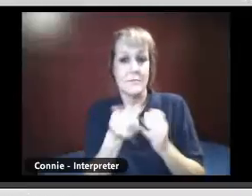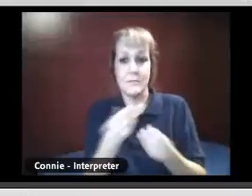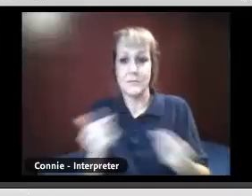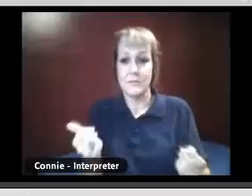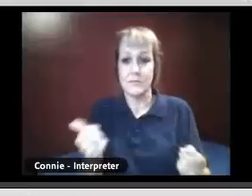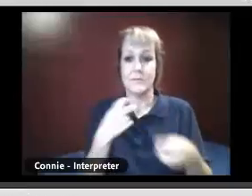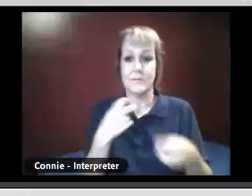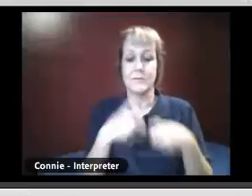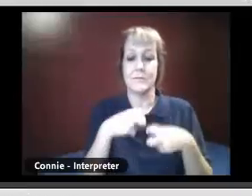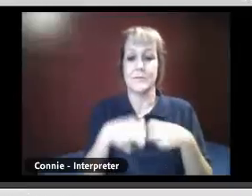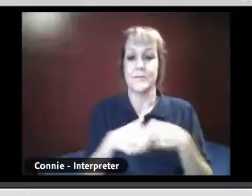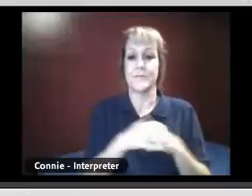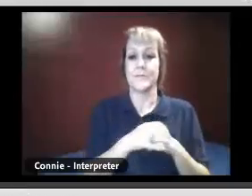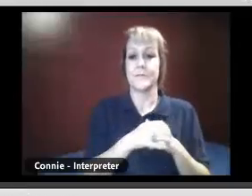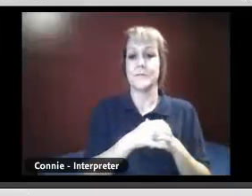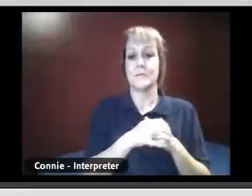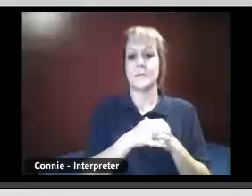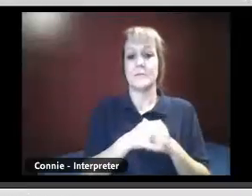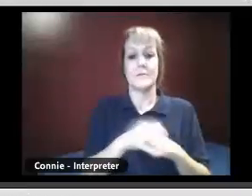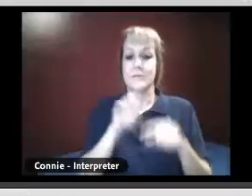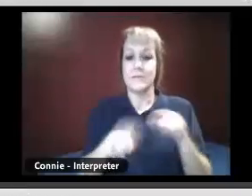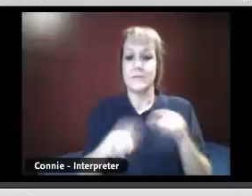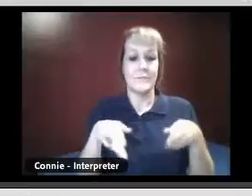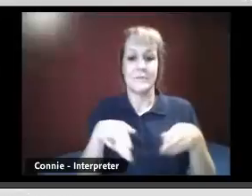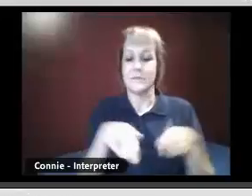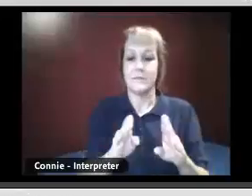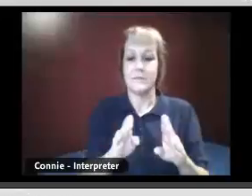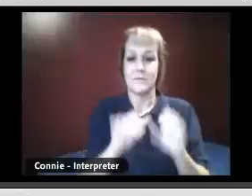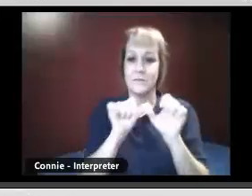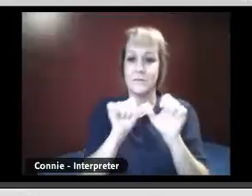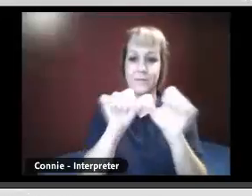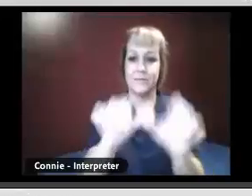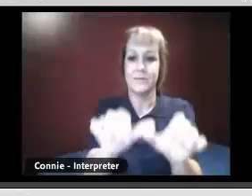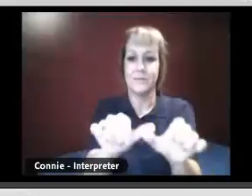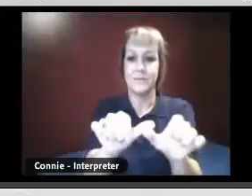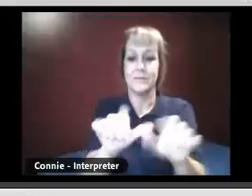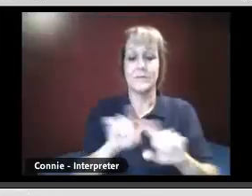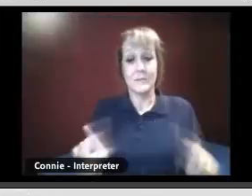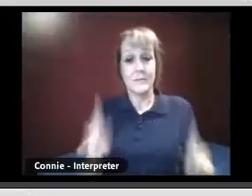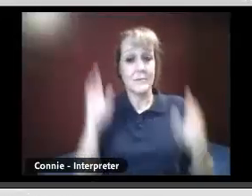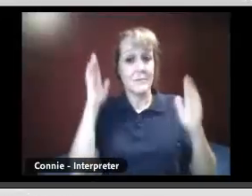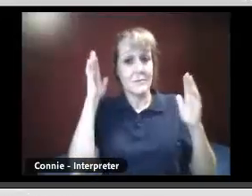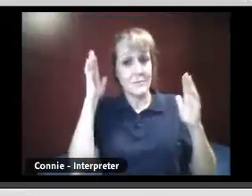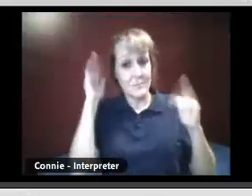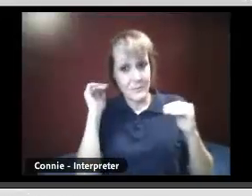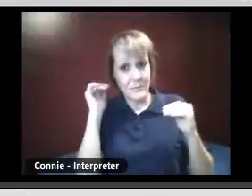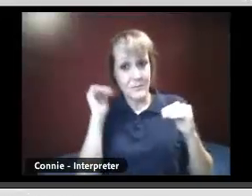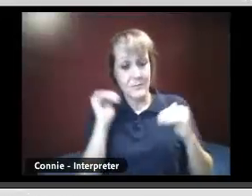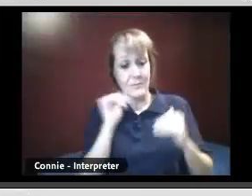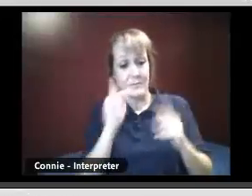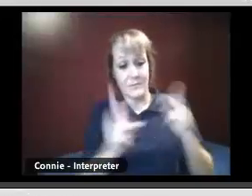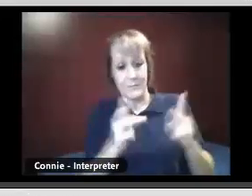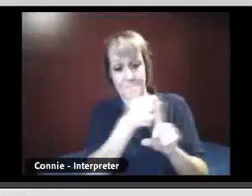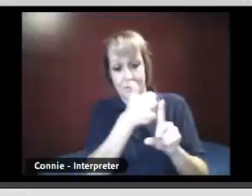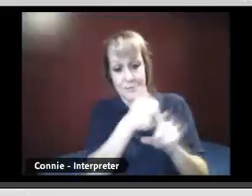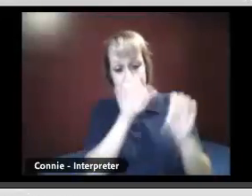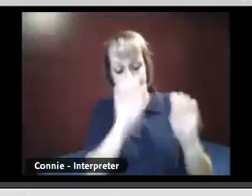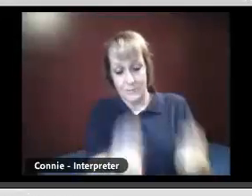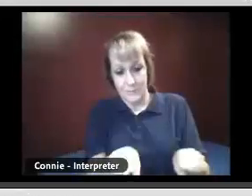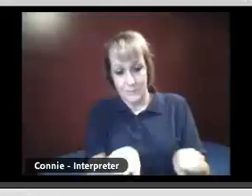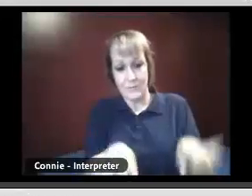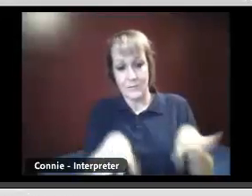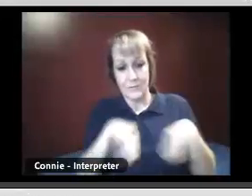says, because you cannot allow that to go on, right? But you would hope that they could take some ownership, in resolving